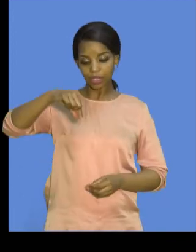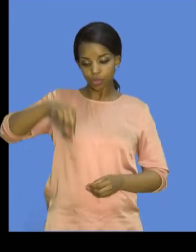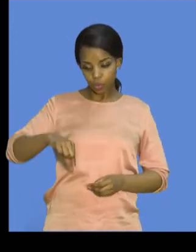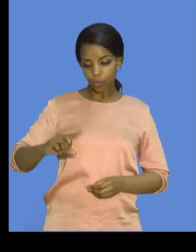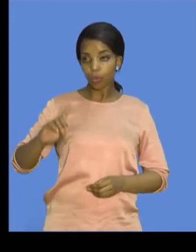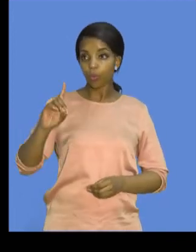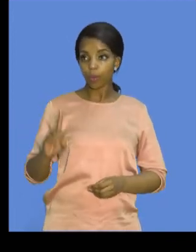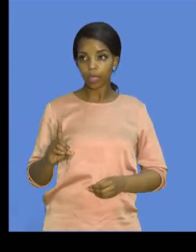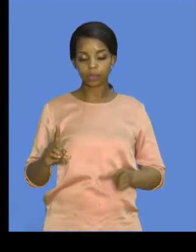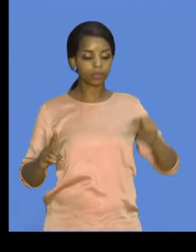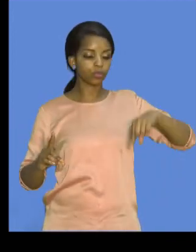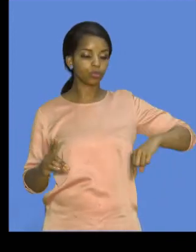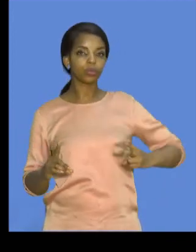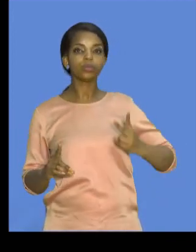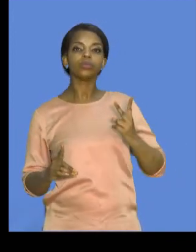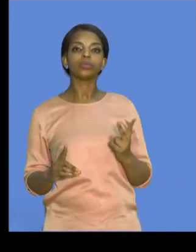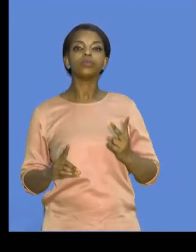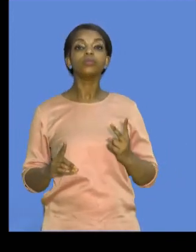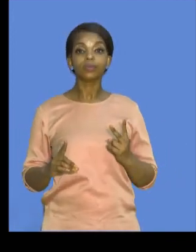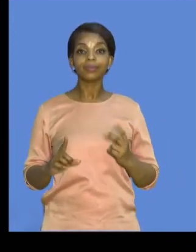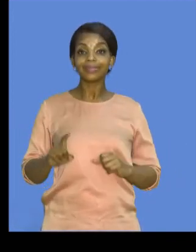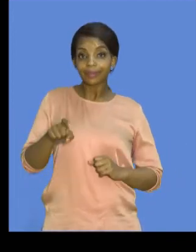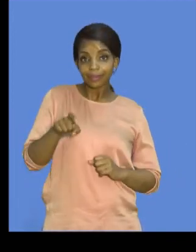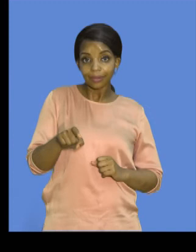Q2, right? Q1 plus Q2, that's our